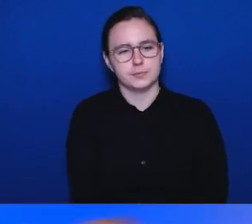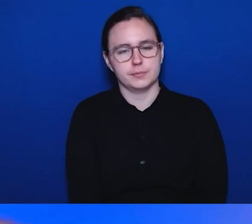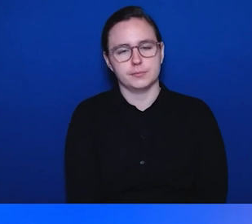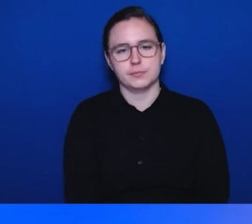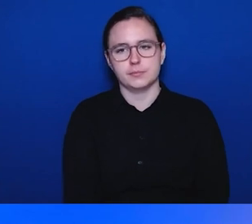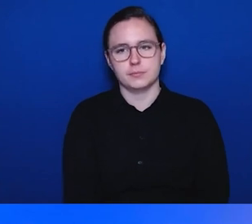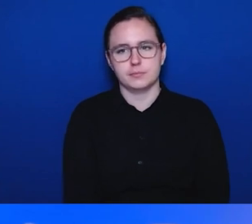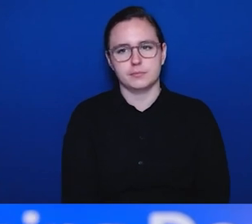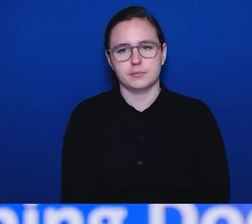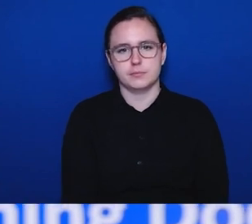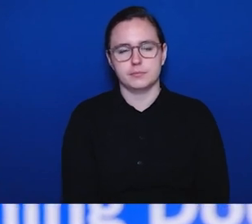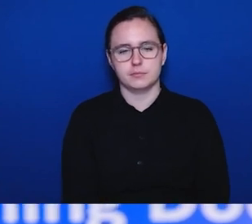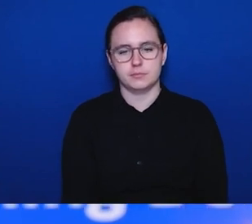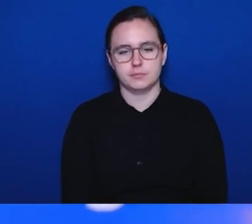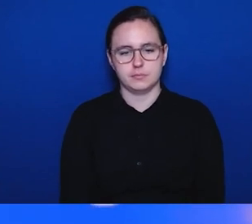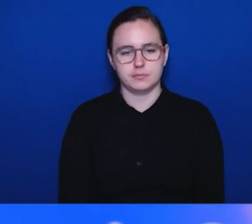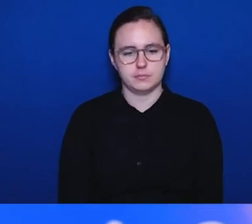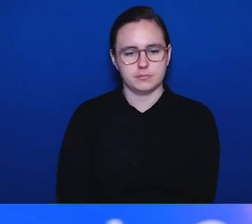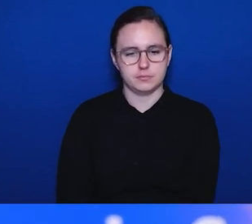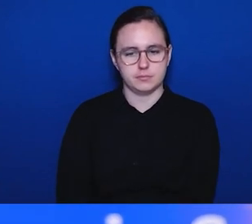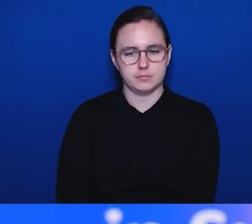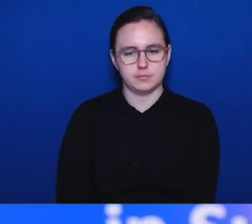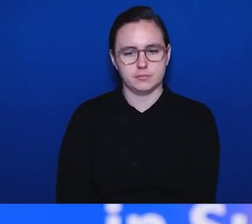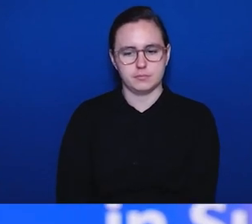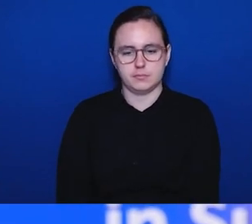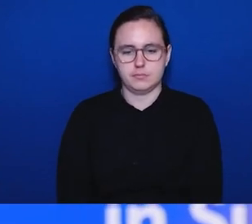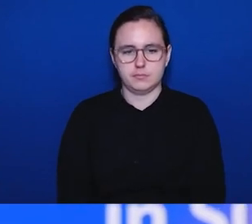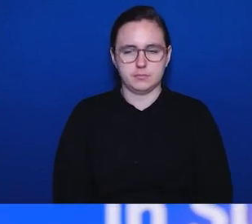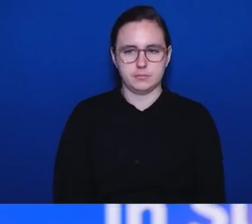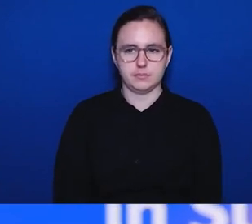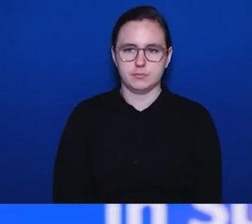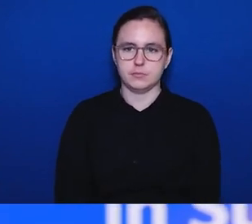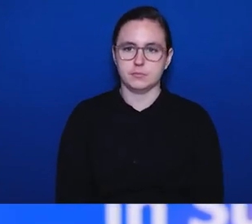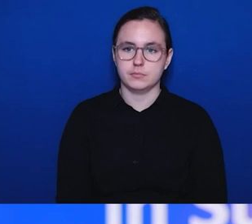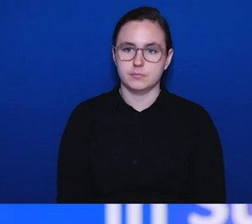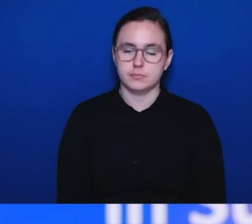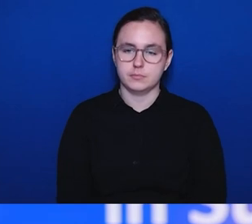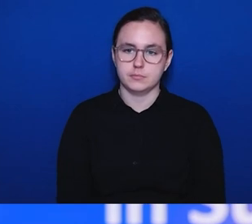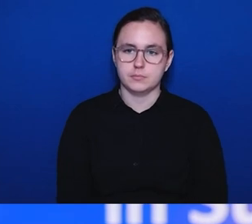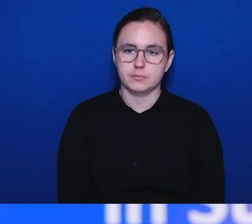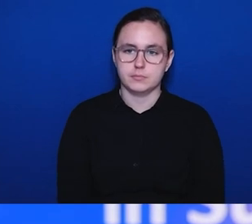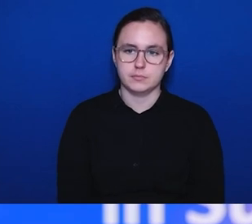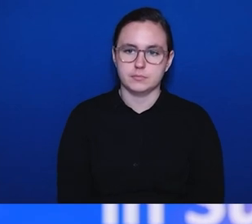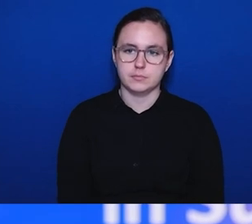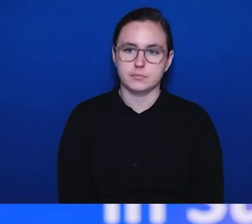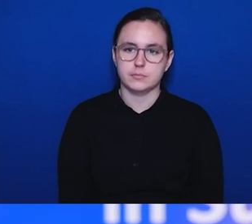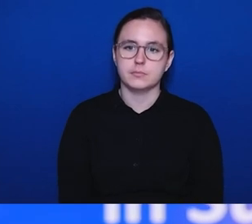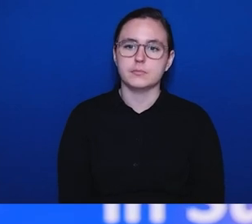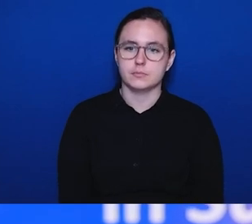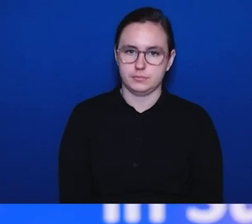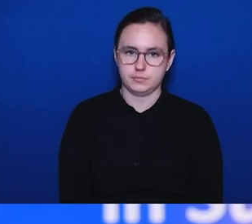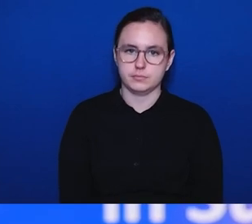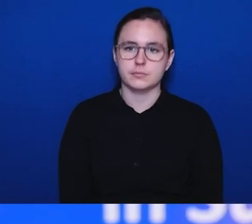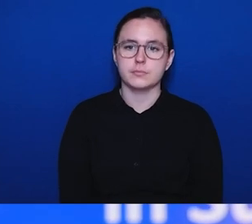Bonjour, Monsieur le Ministre. Donc, il y a deux ans, vous annoncez ce projet. On devait accueillir les premiers étudiants l'automne prochain. On parle